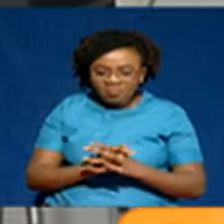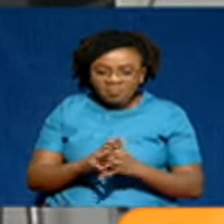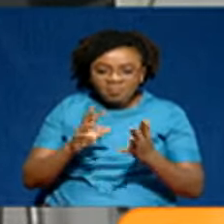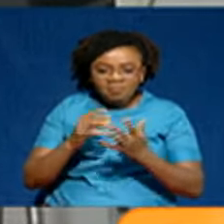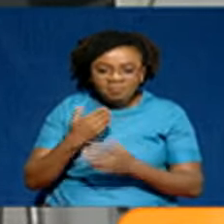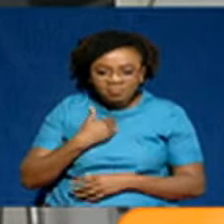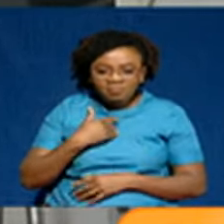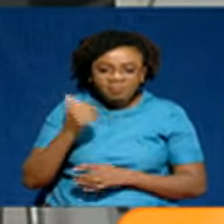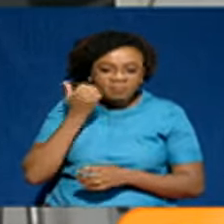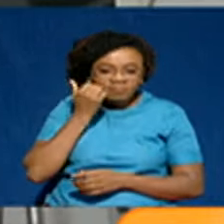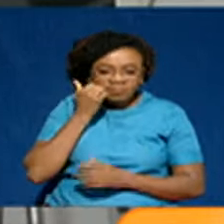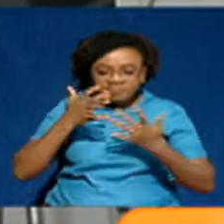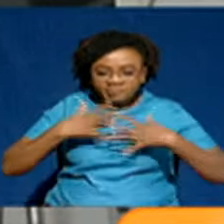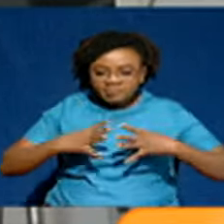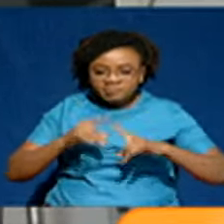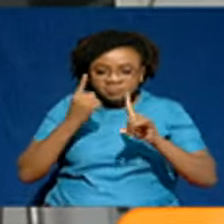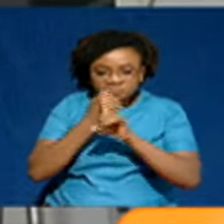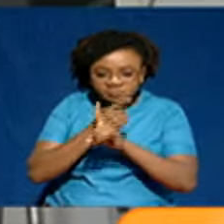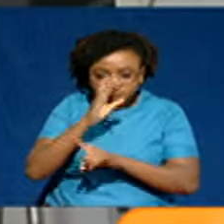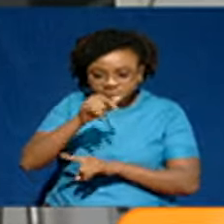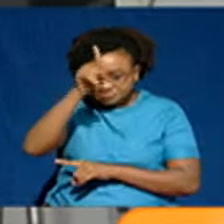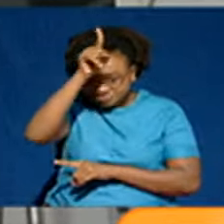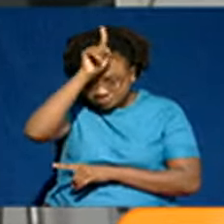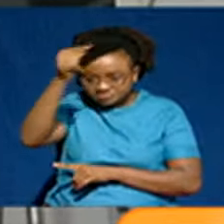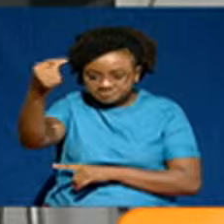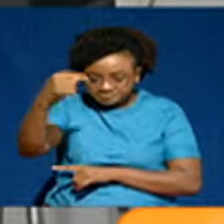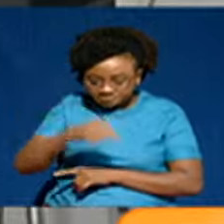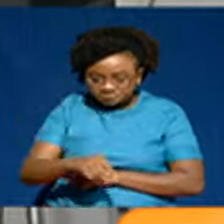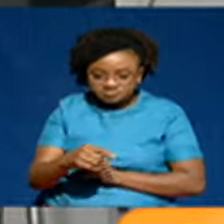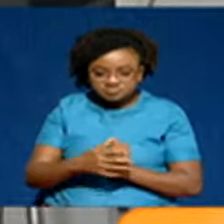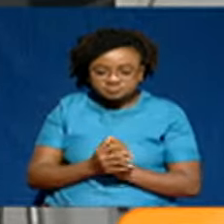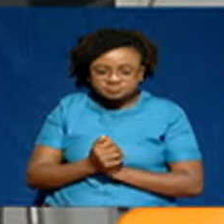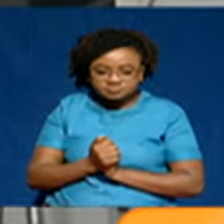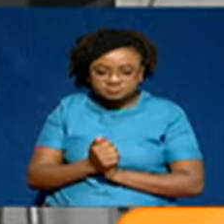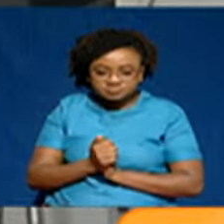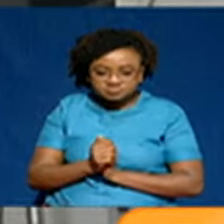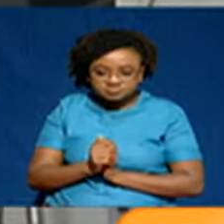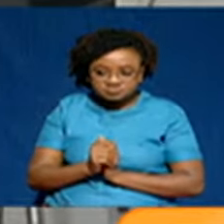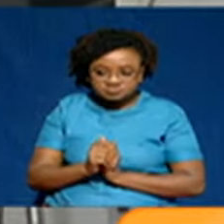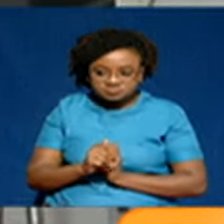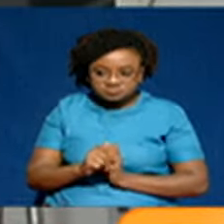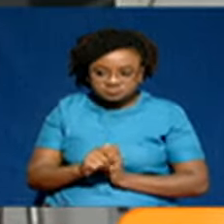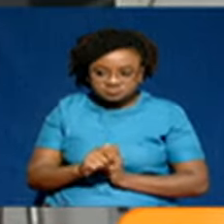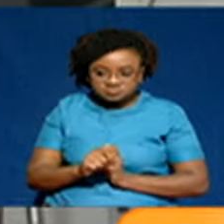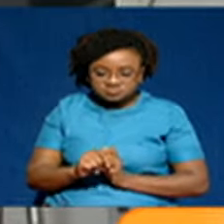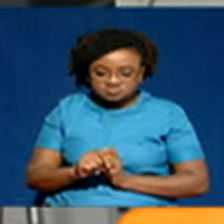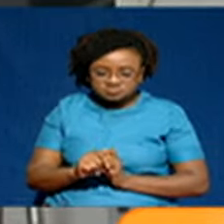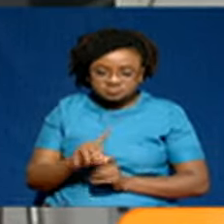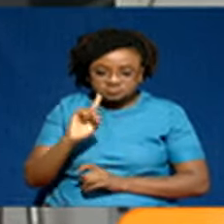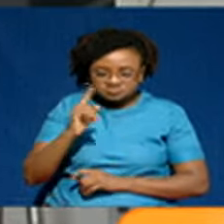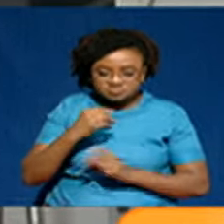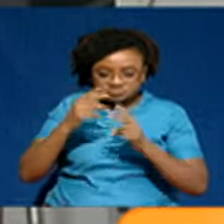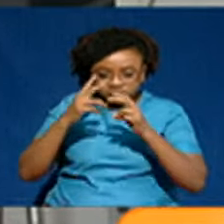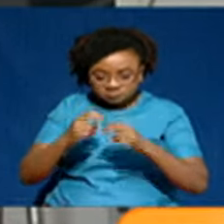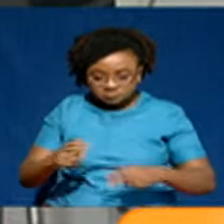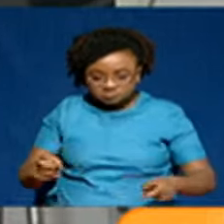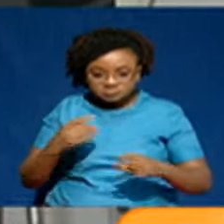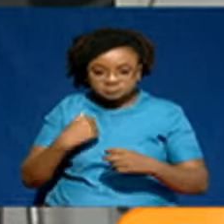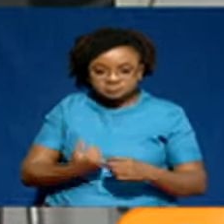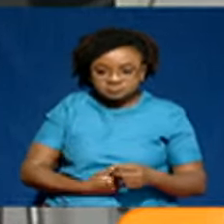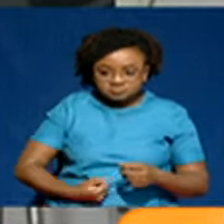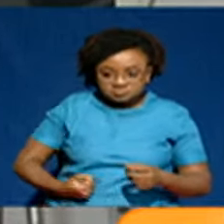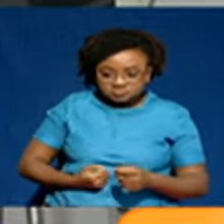had patients, you know, from the rural who have suffered from endometriosis. We started by screening, doing ultrasound scan